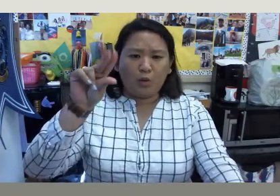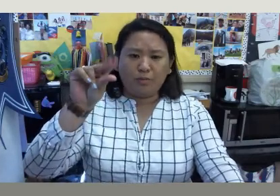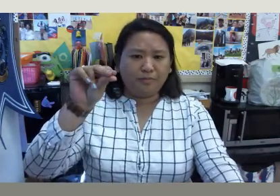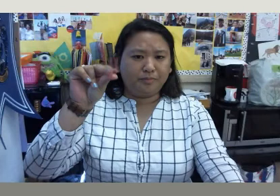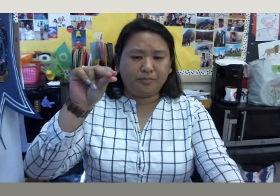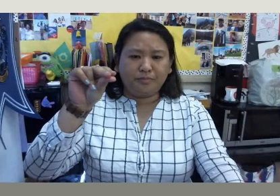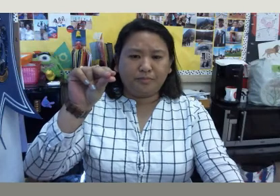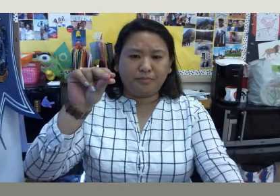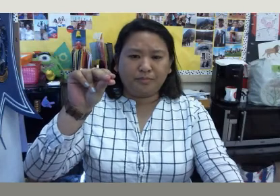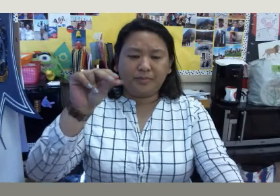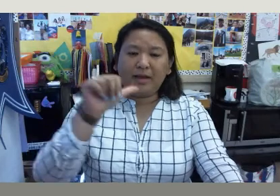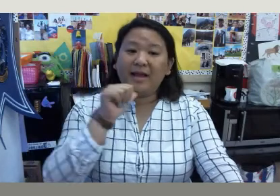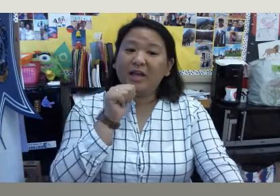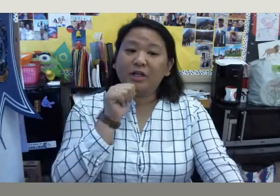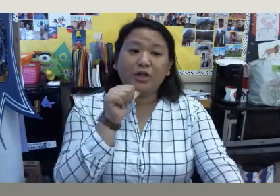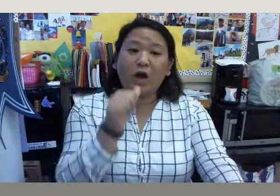no,